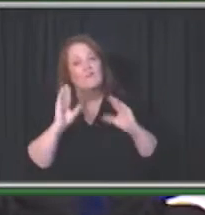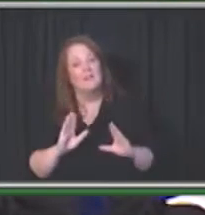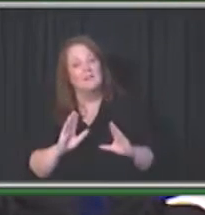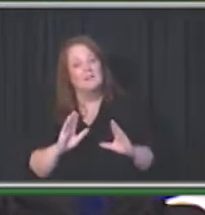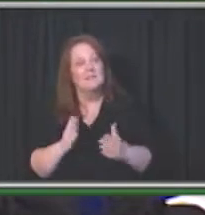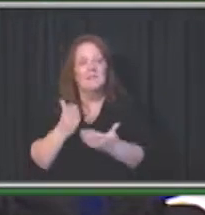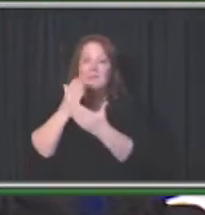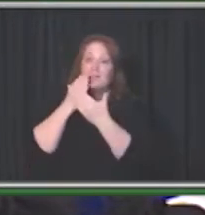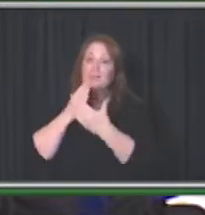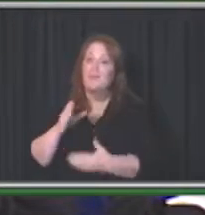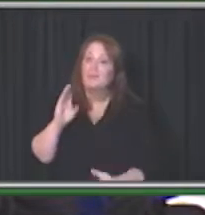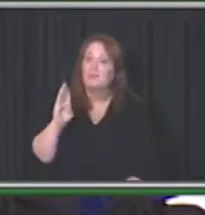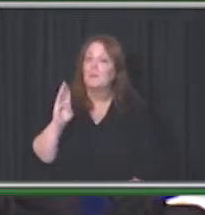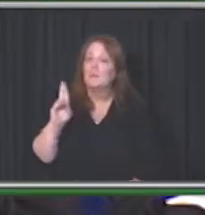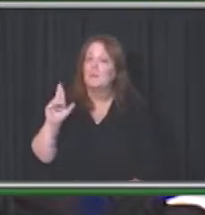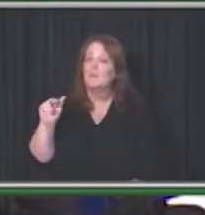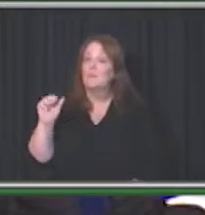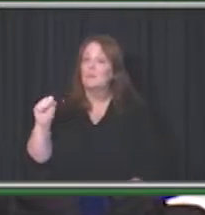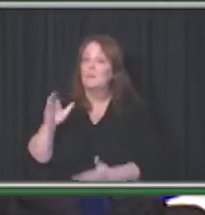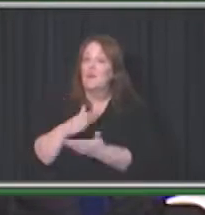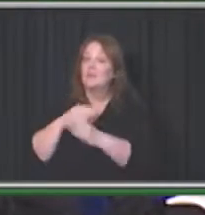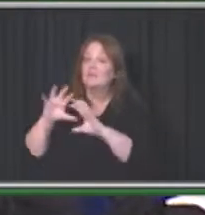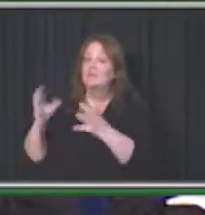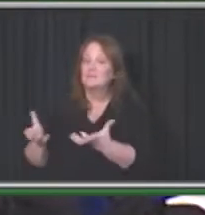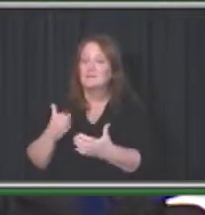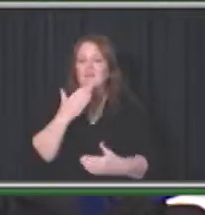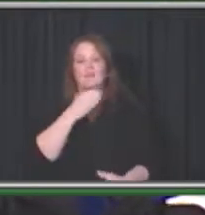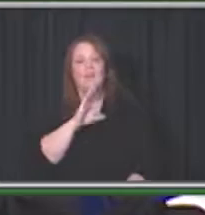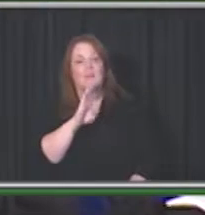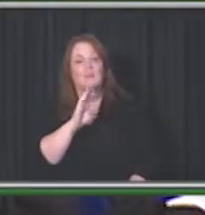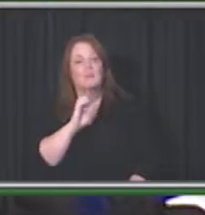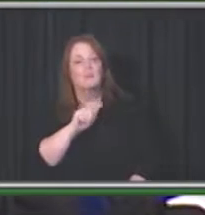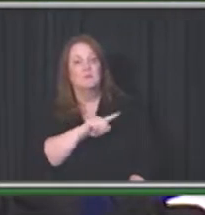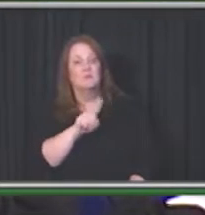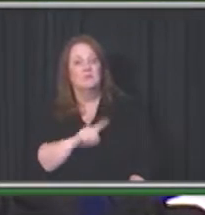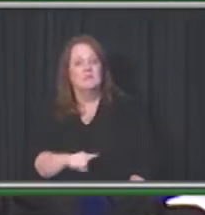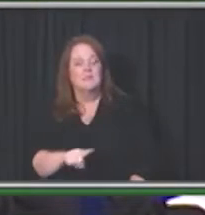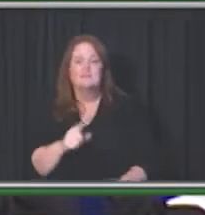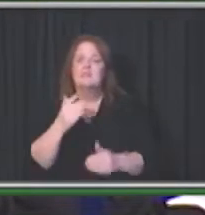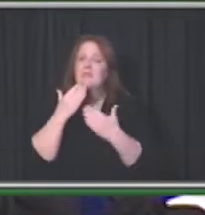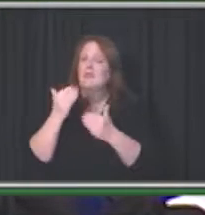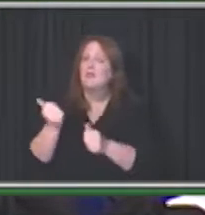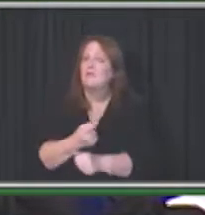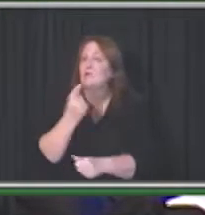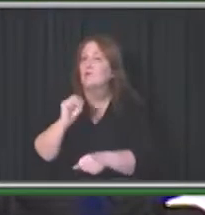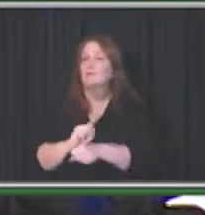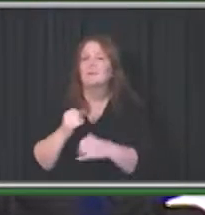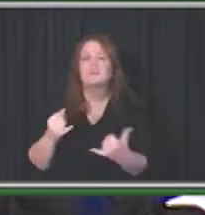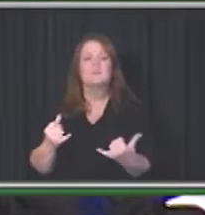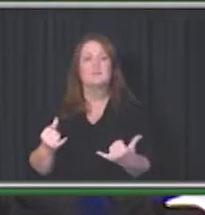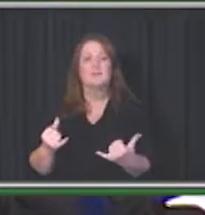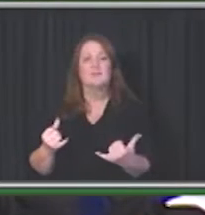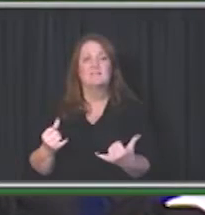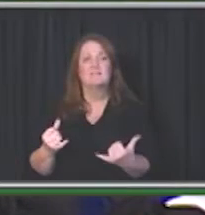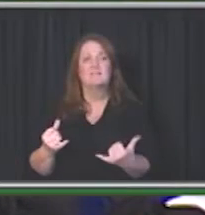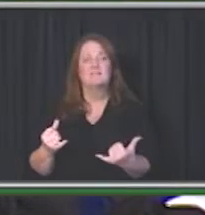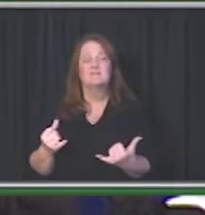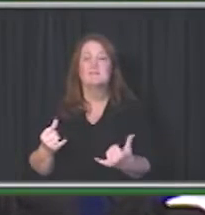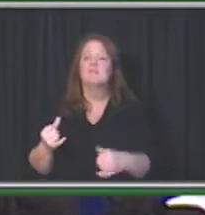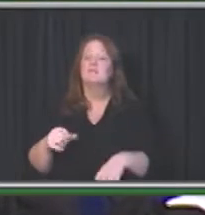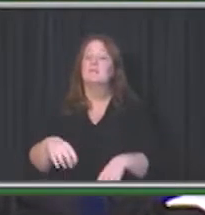to the brass ensemble, thank you to Beatrice, thank you to everyone who's working here today. The